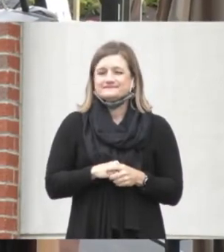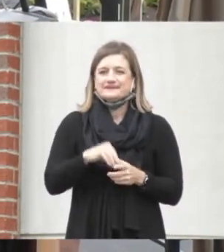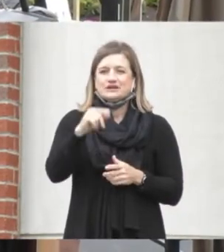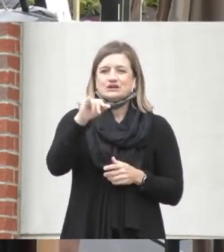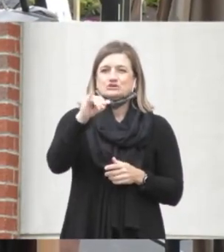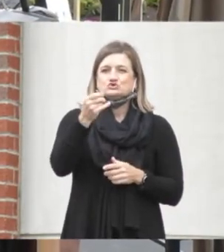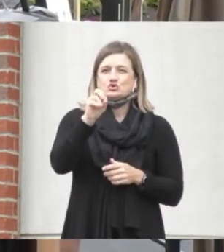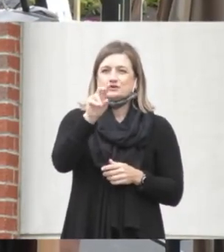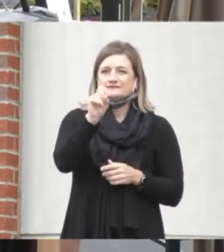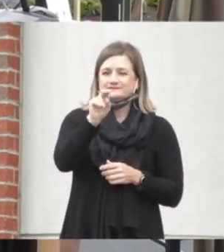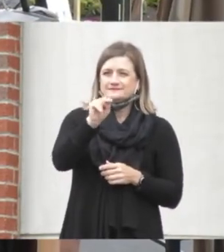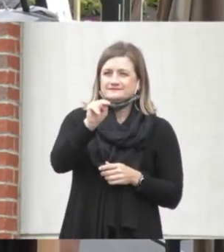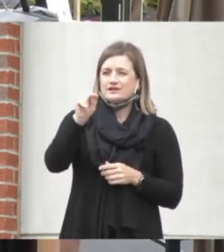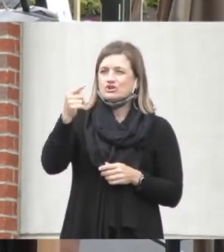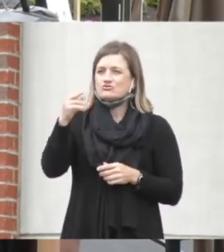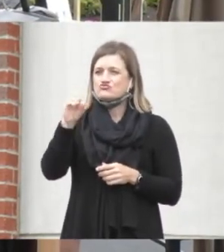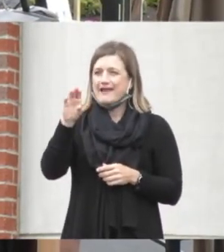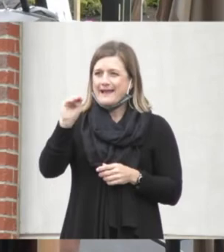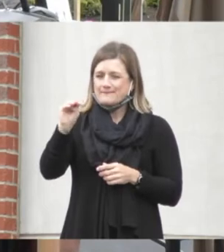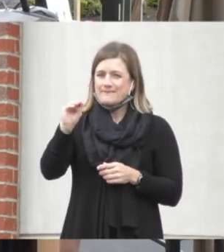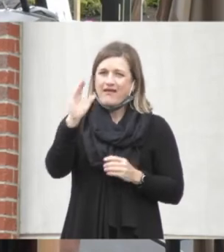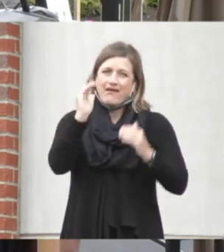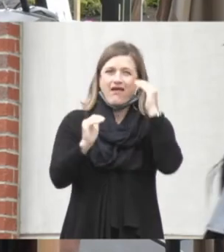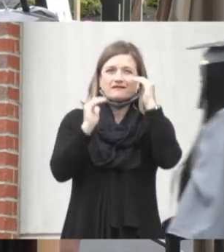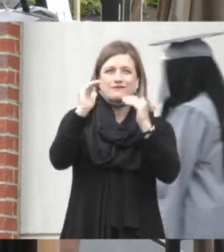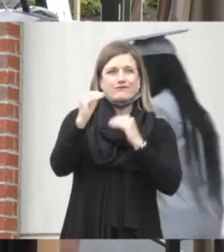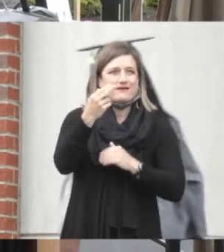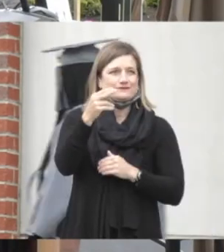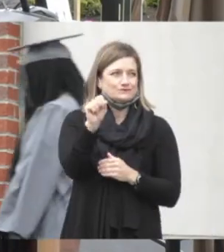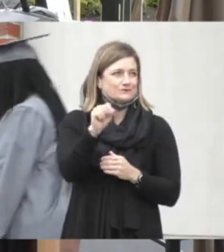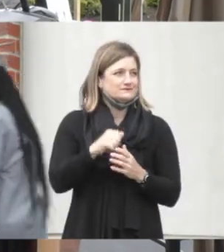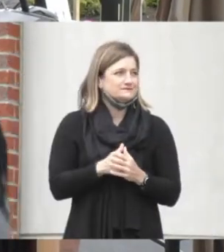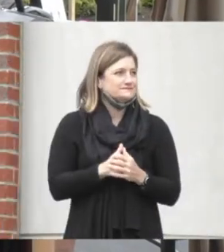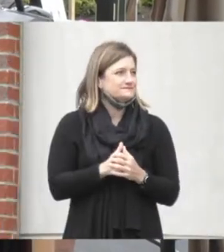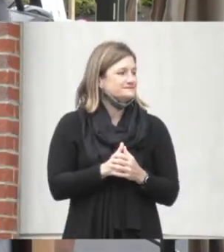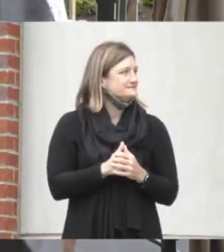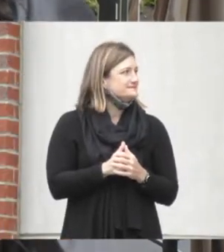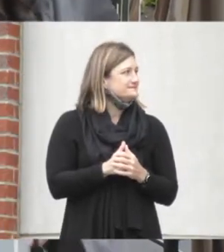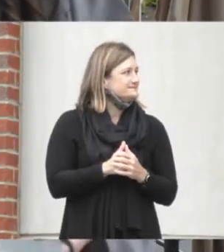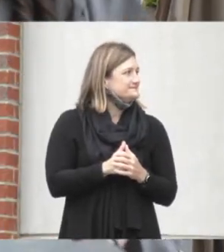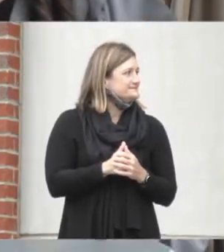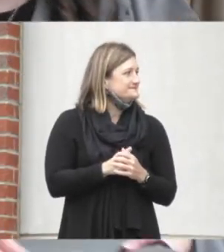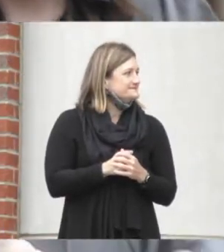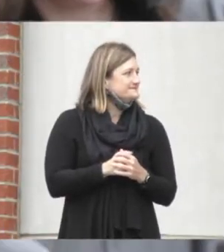Jordan Graham, Adult High School. And another one.